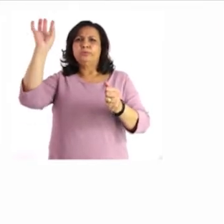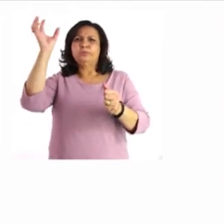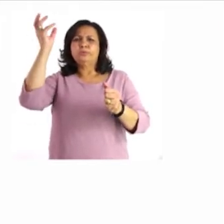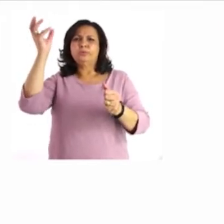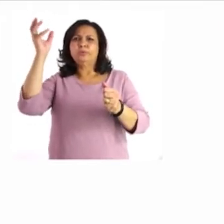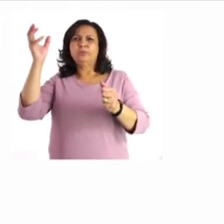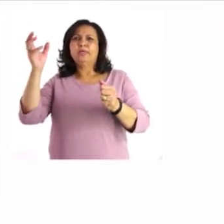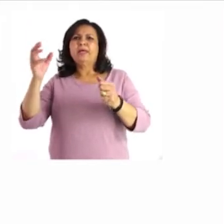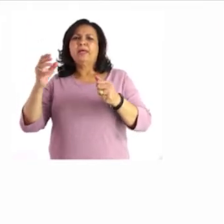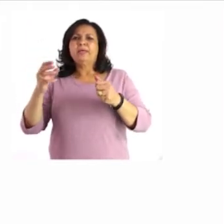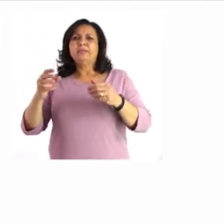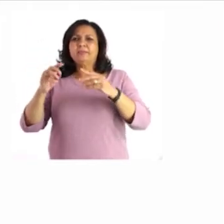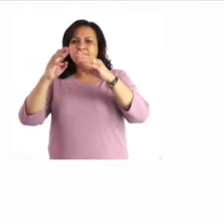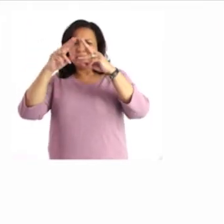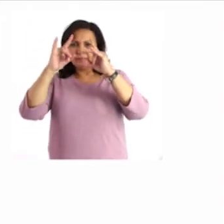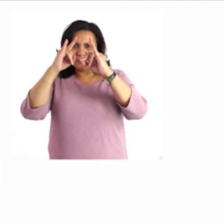tomato,